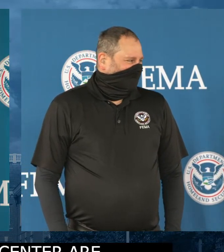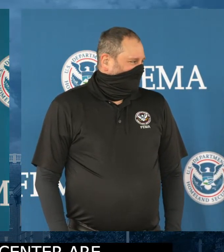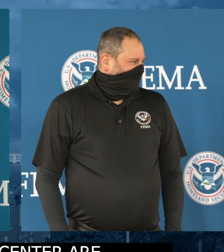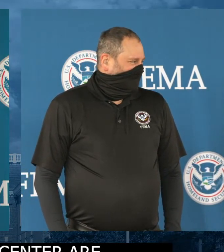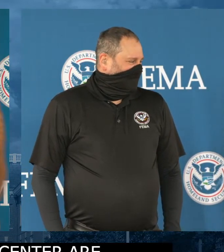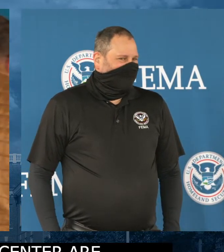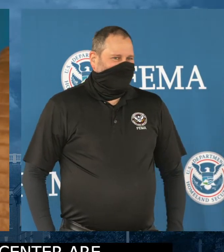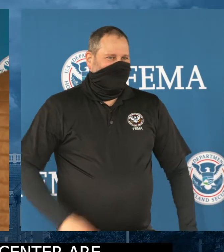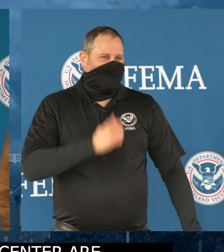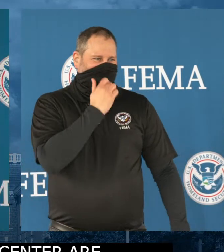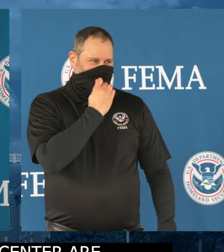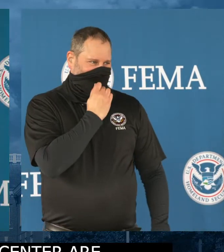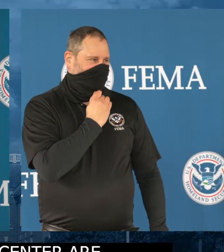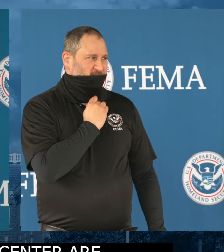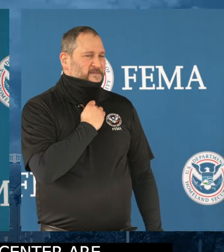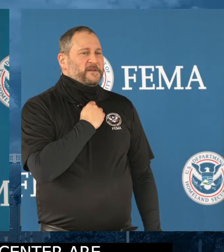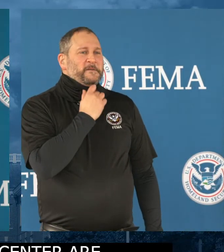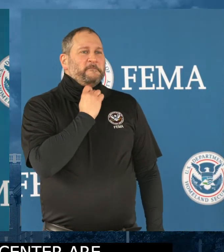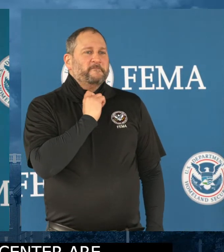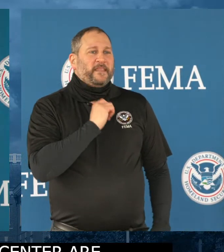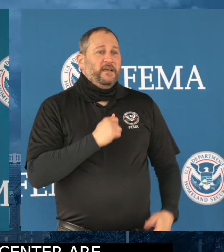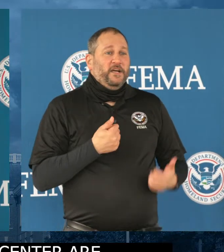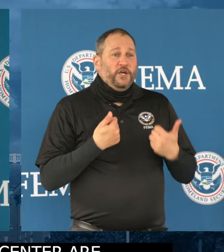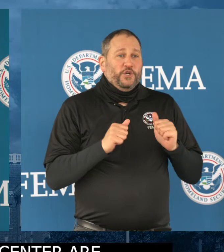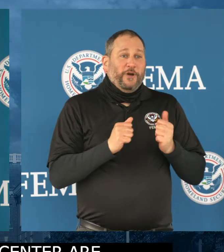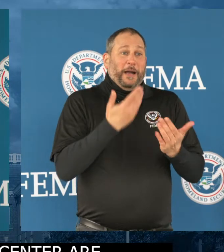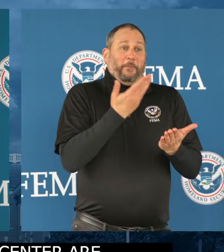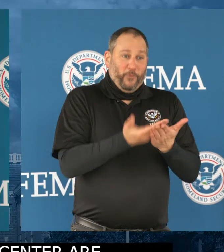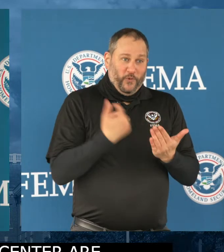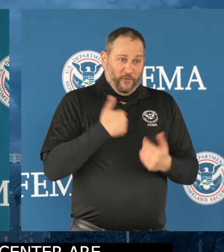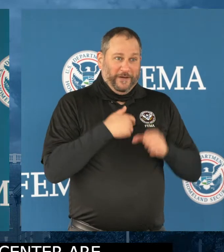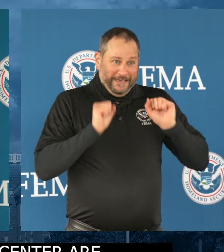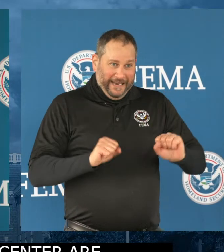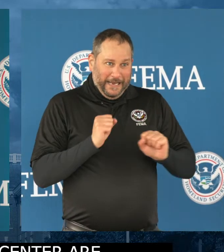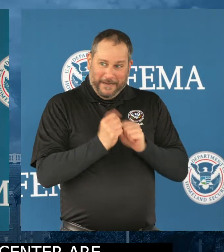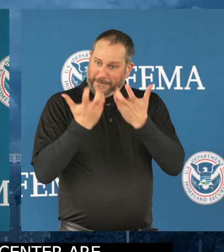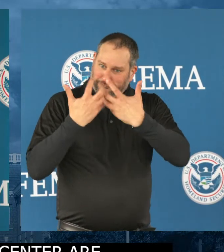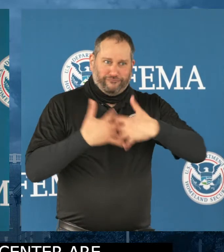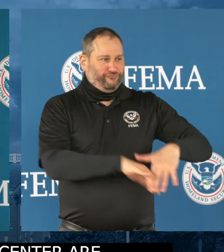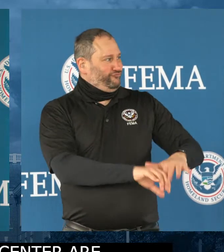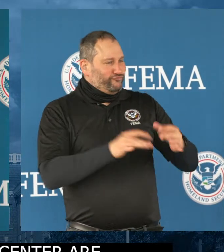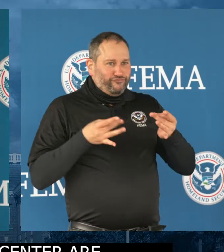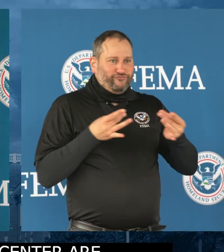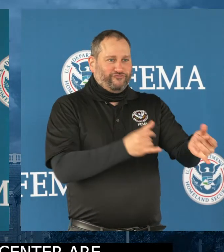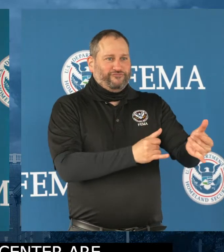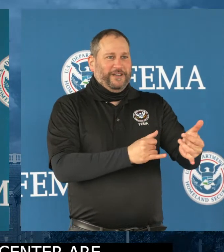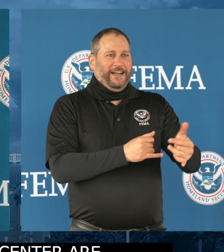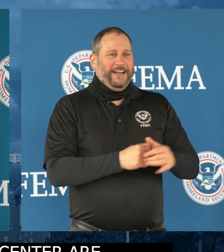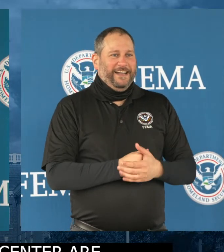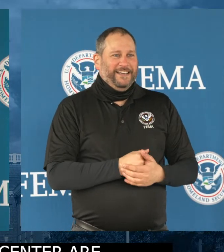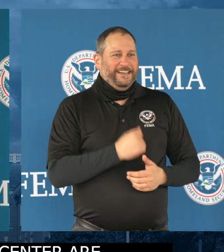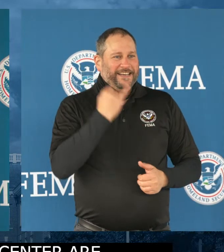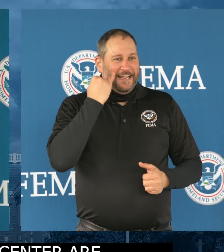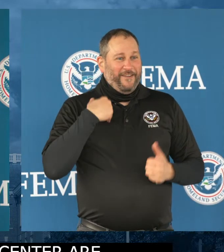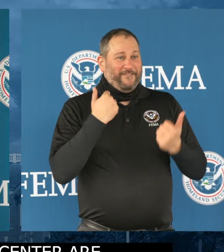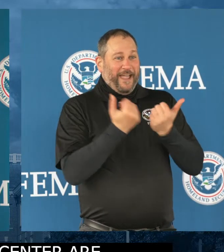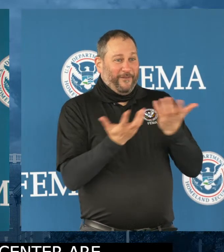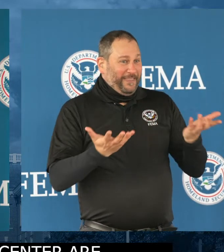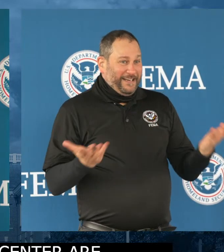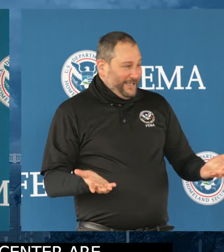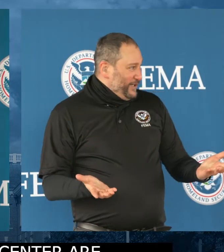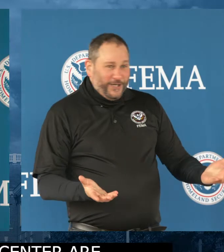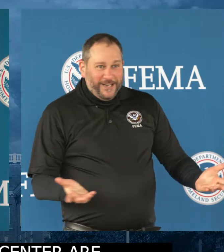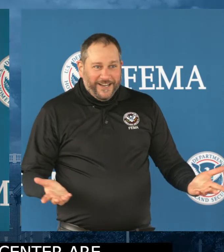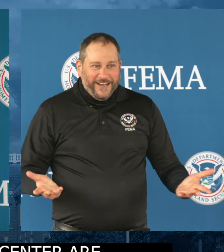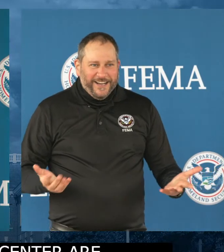That's exactly right. Trying to prove that we can make things work if we have a race here, I think, go through the safety precautions. I got